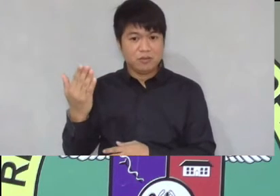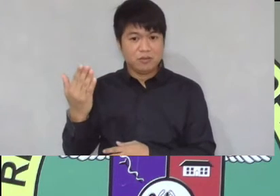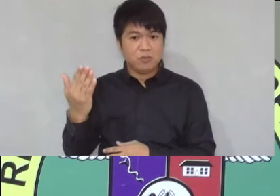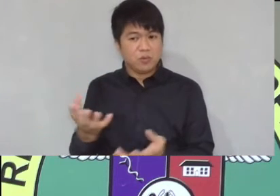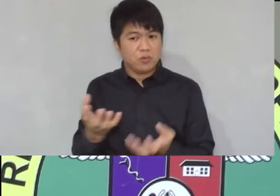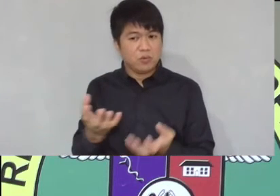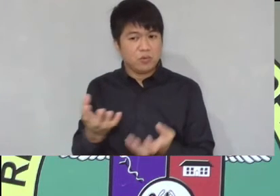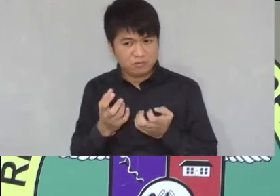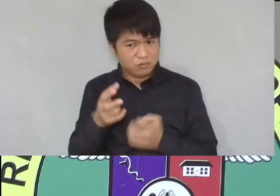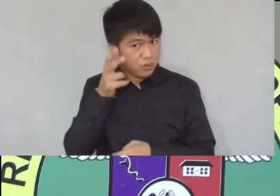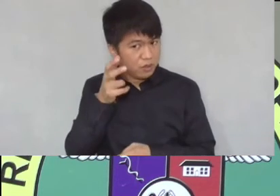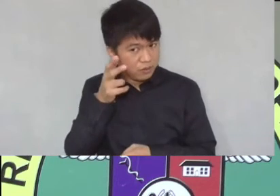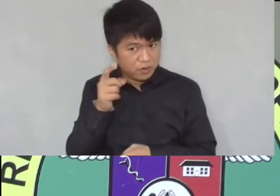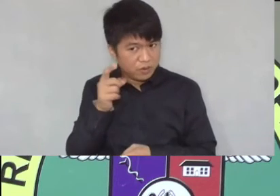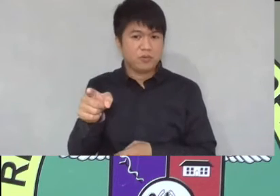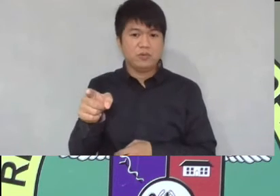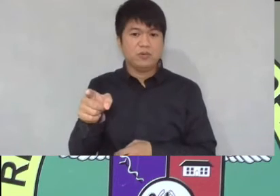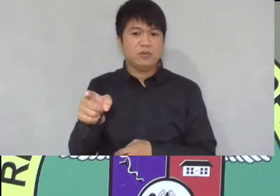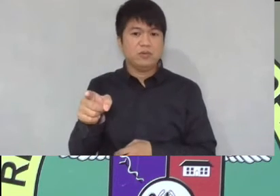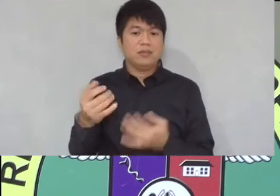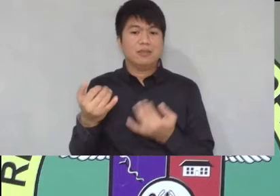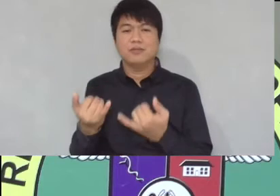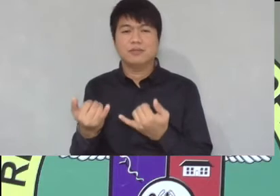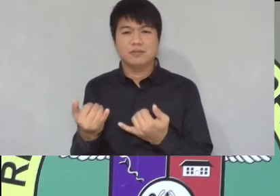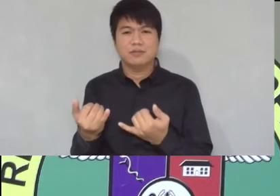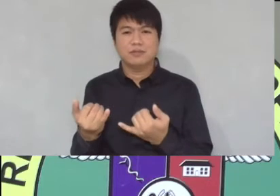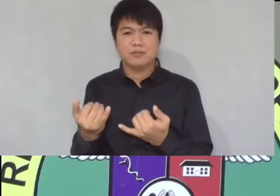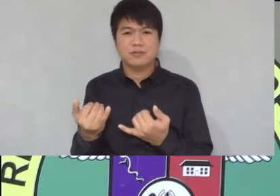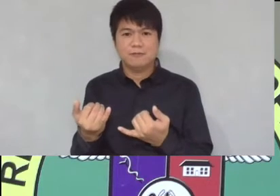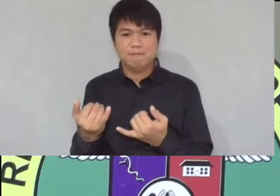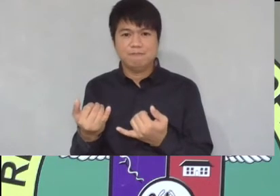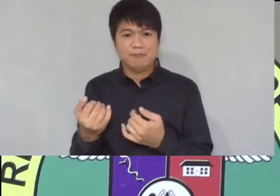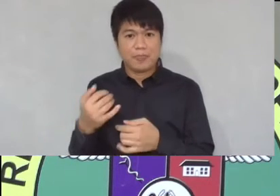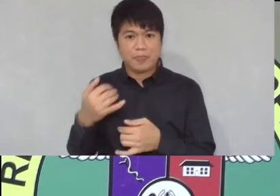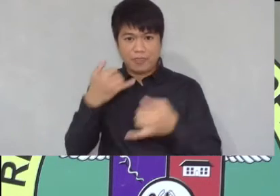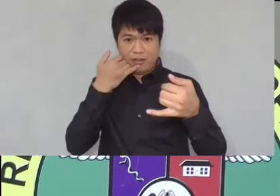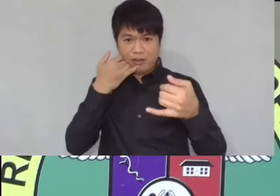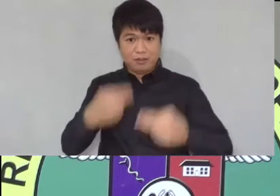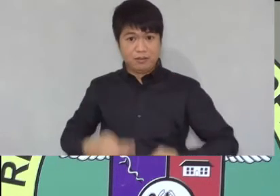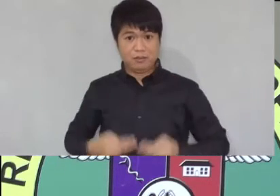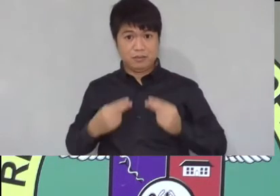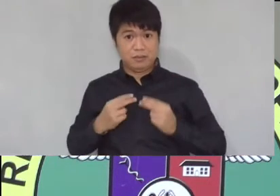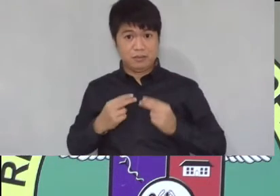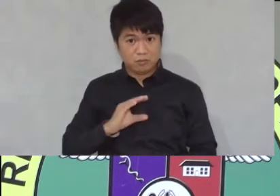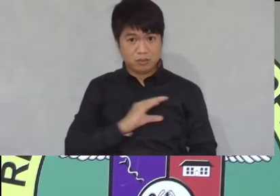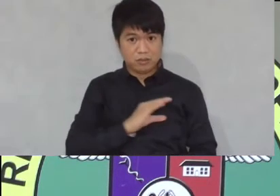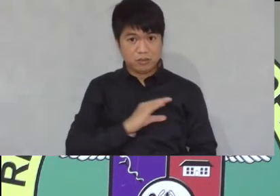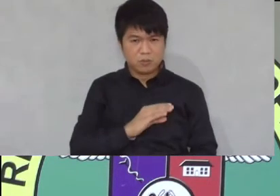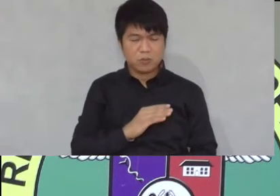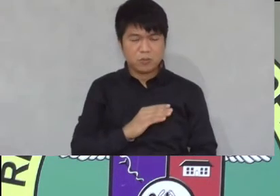we want to hear from you. And then this time, during this Telehealth Congress, we will have